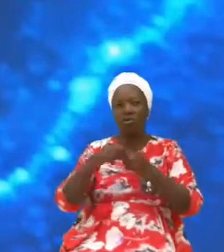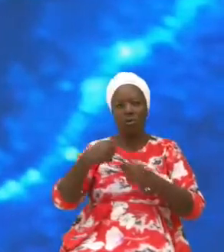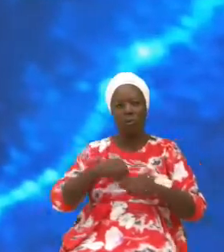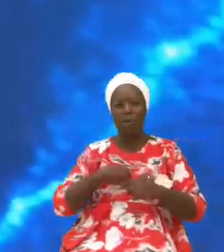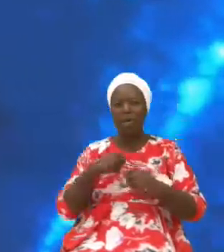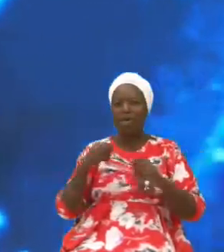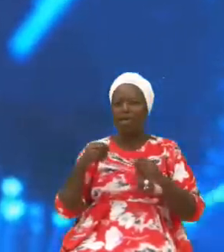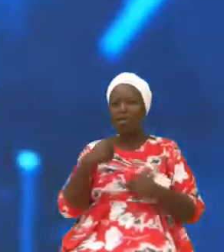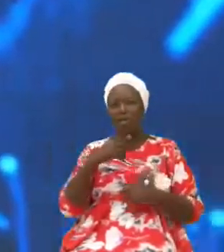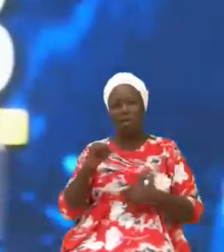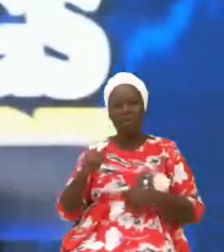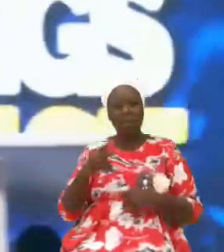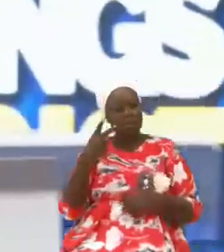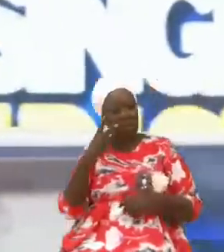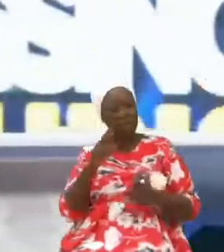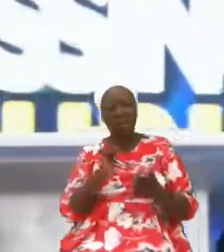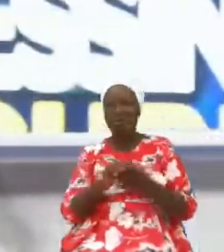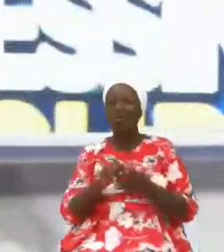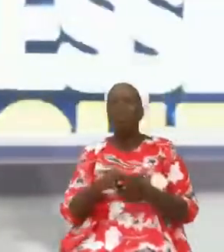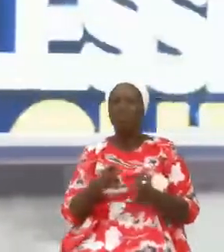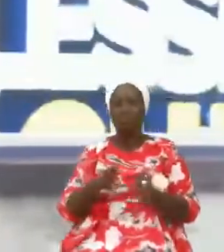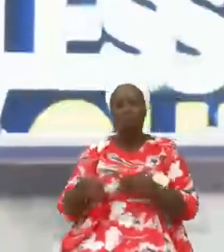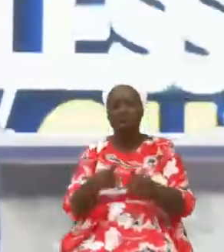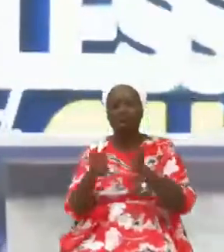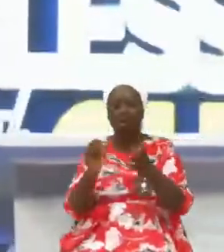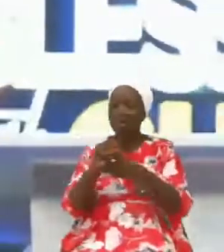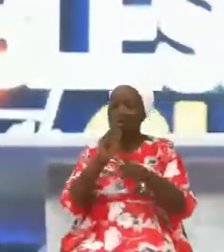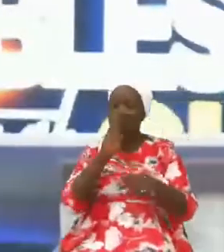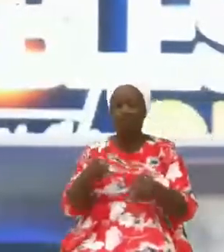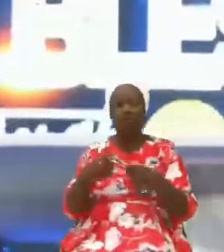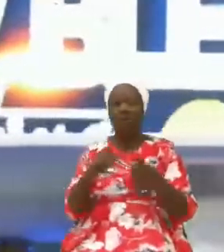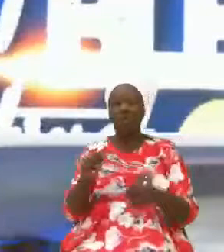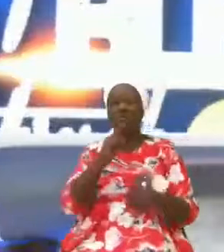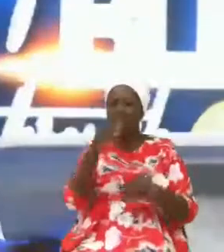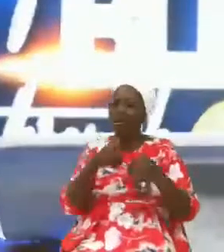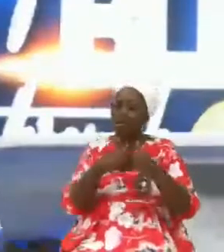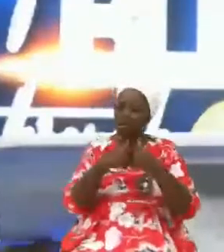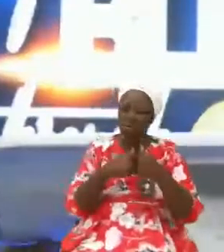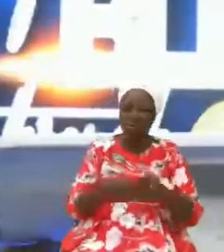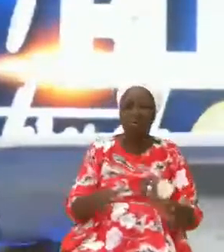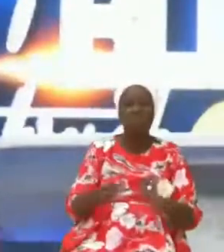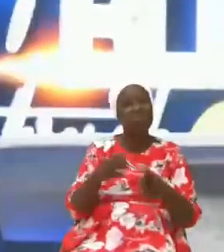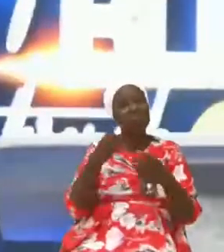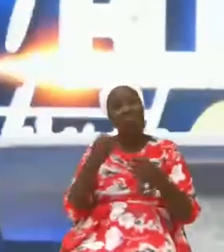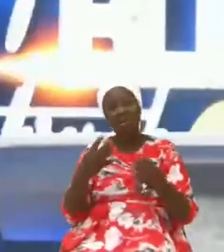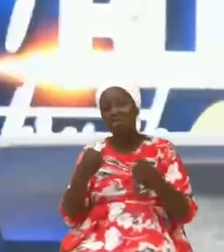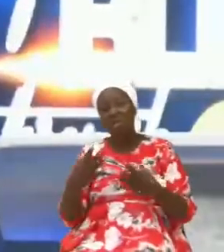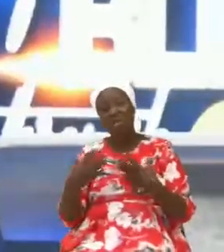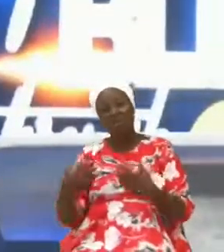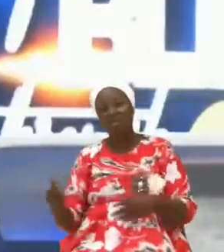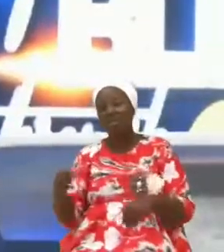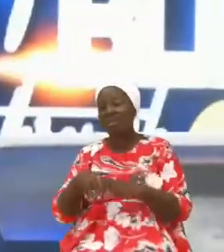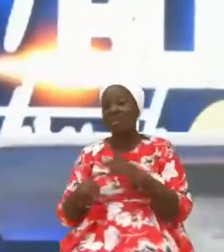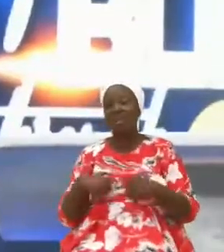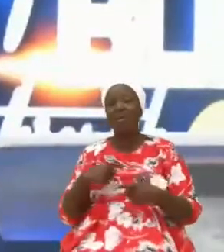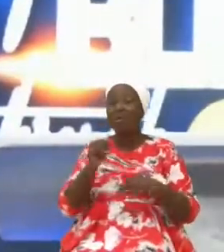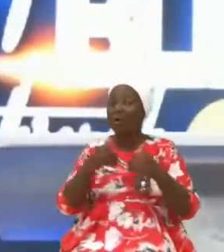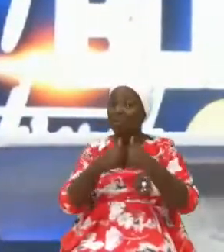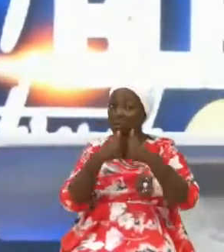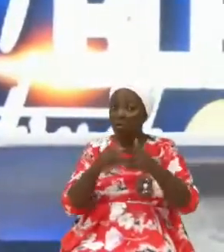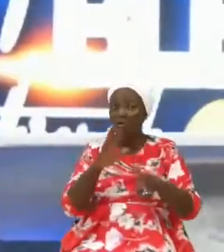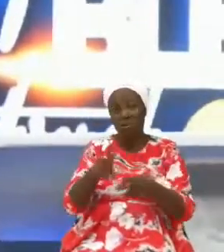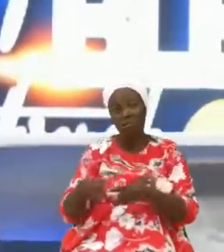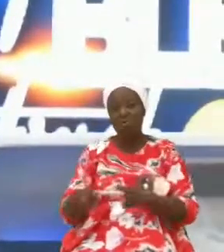Turn unto me. He's saying, look at the direction you have been going. And you have lost